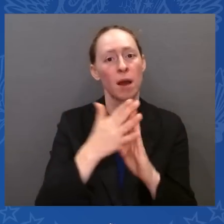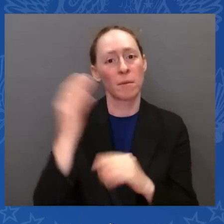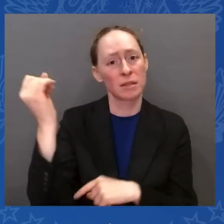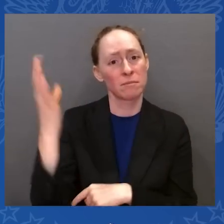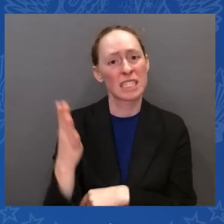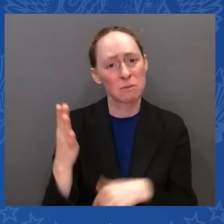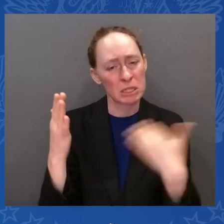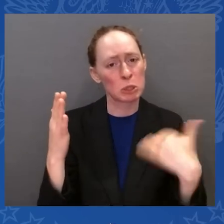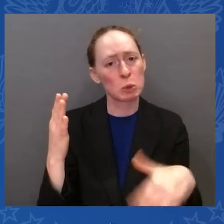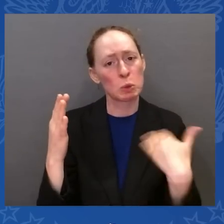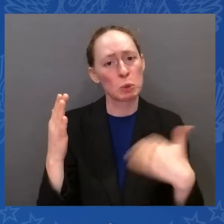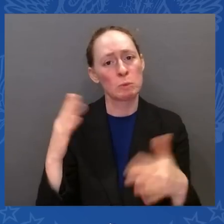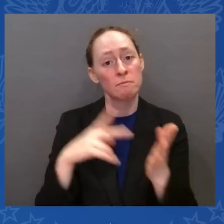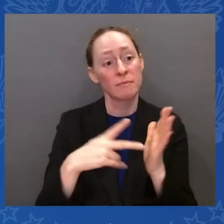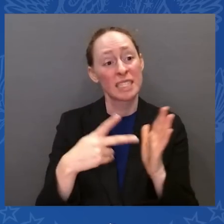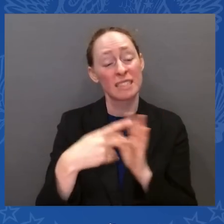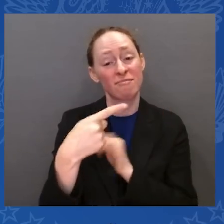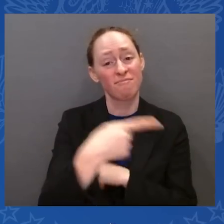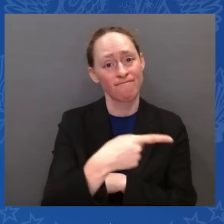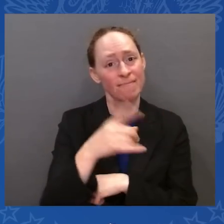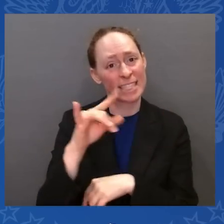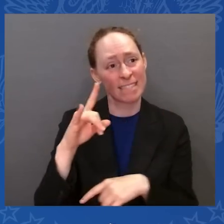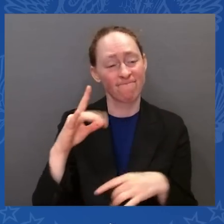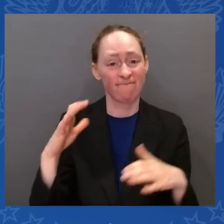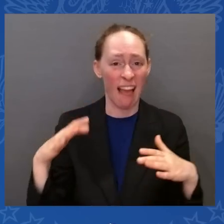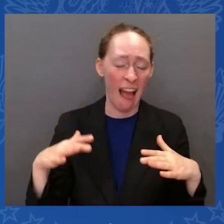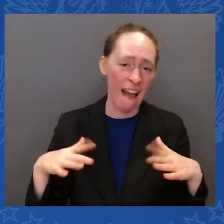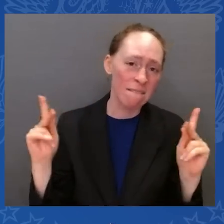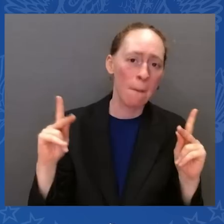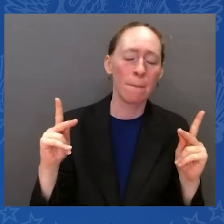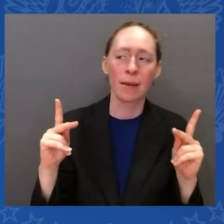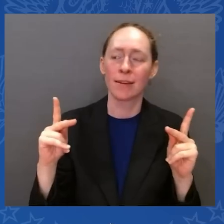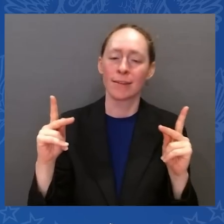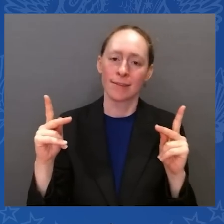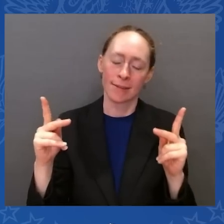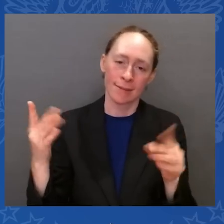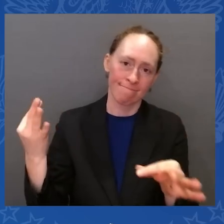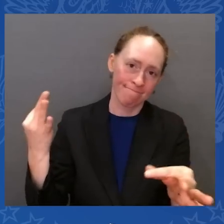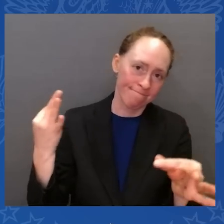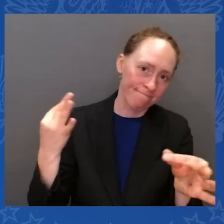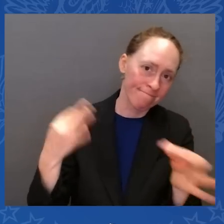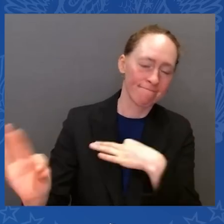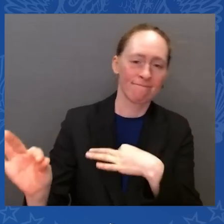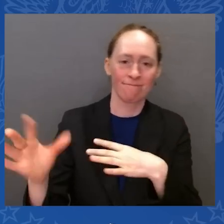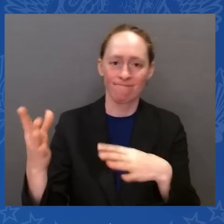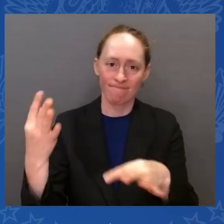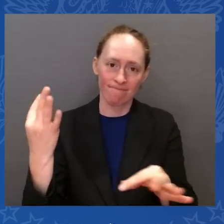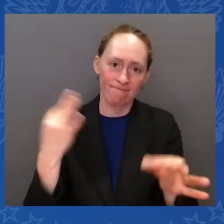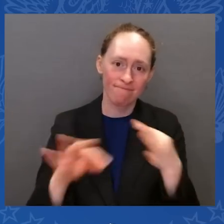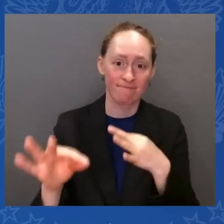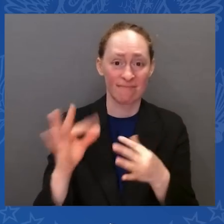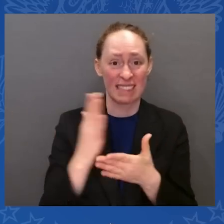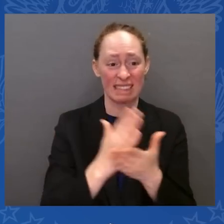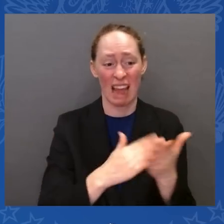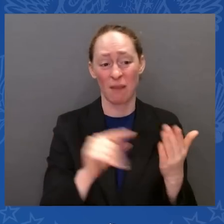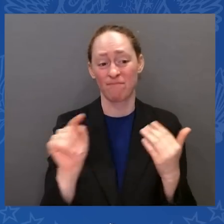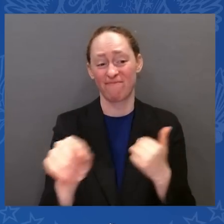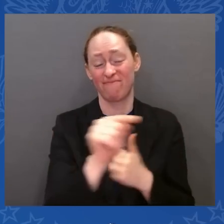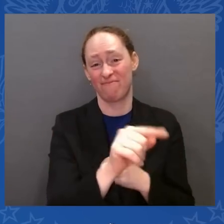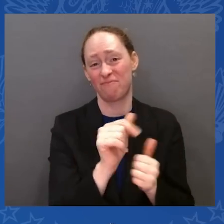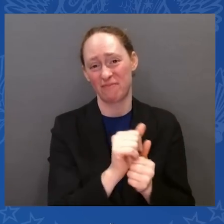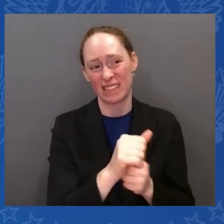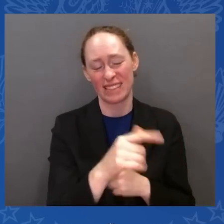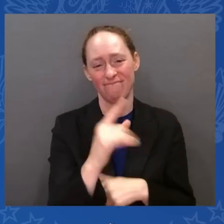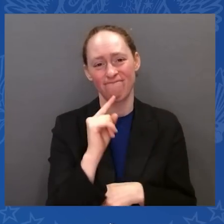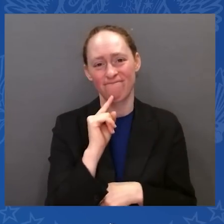him to acquire the speakership. And apparently he had to make some serious concessions to get it from the most